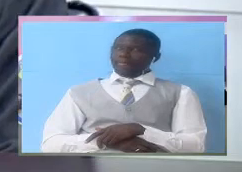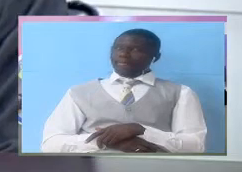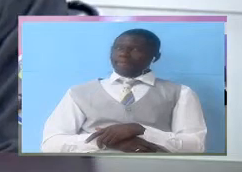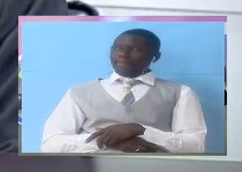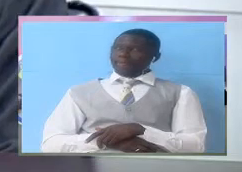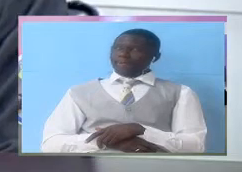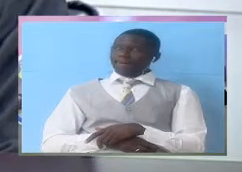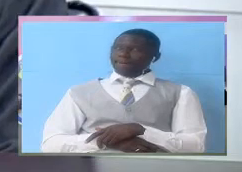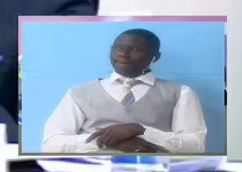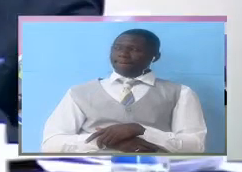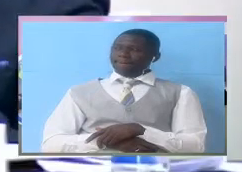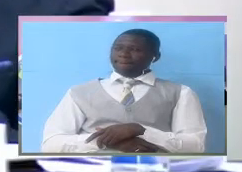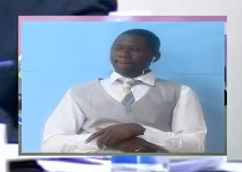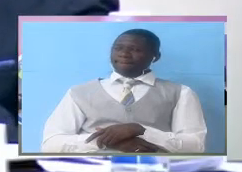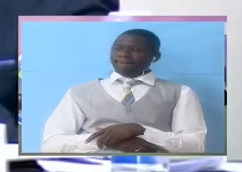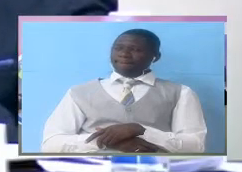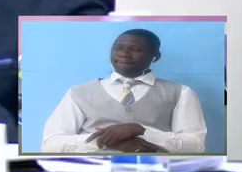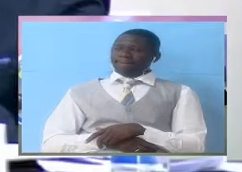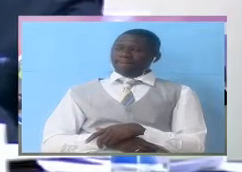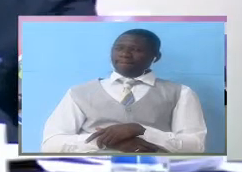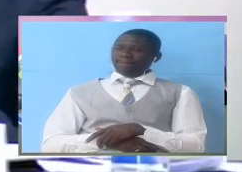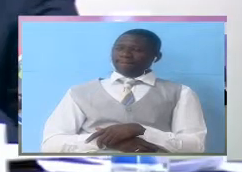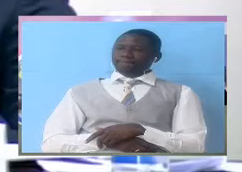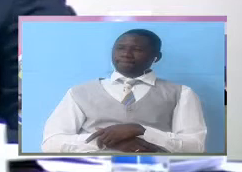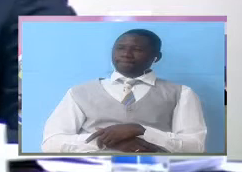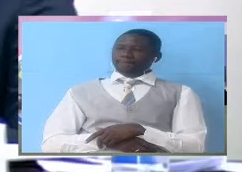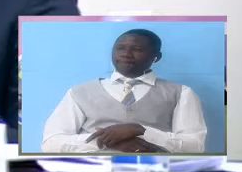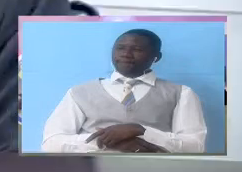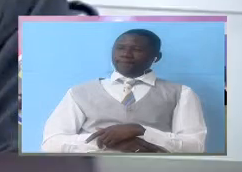well let me see how to put it in wolof